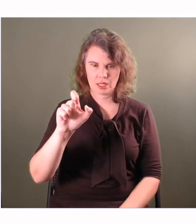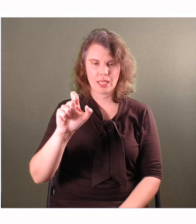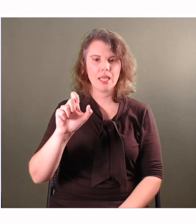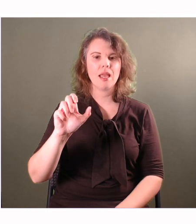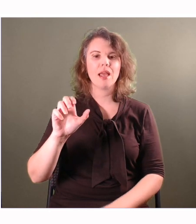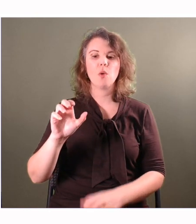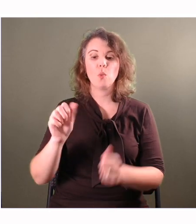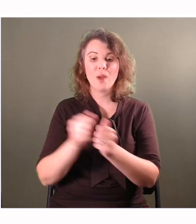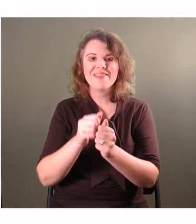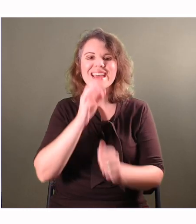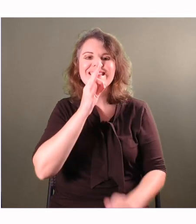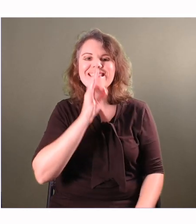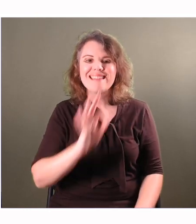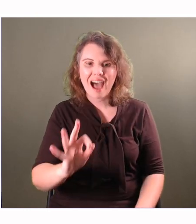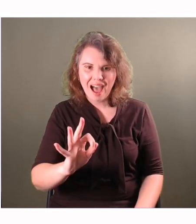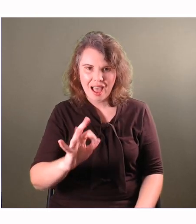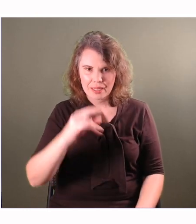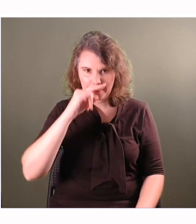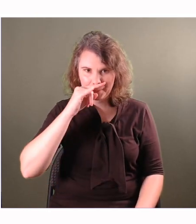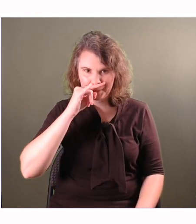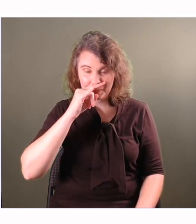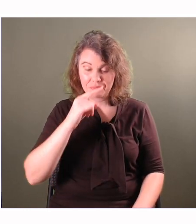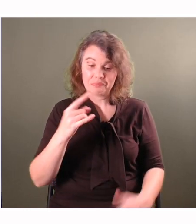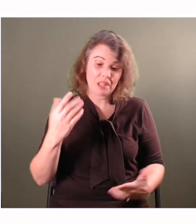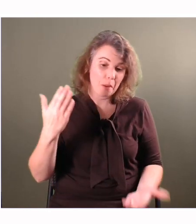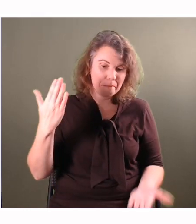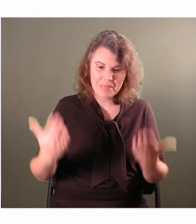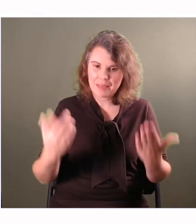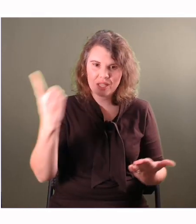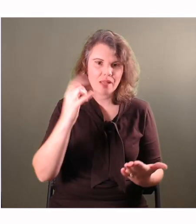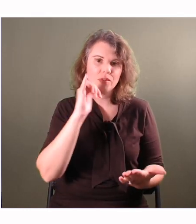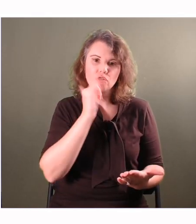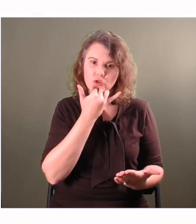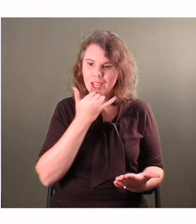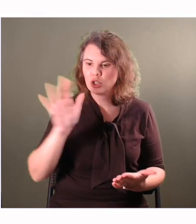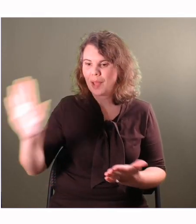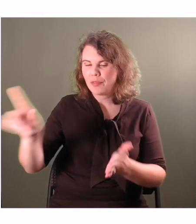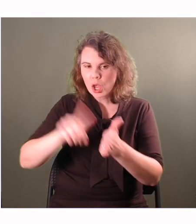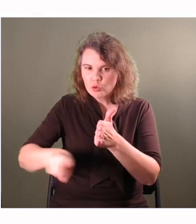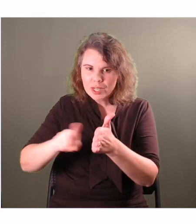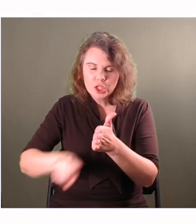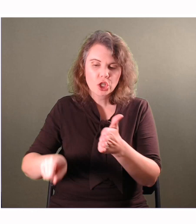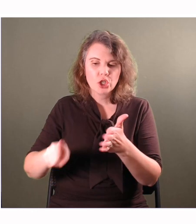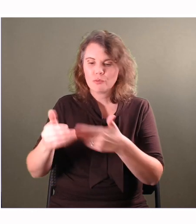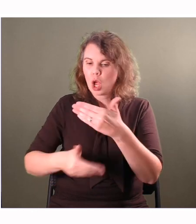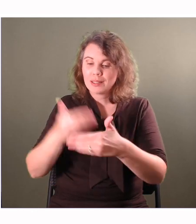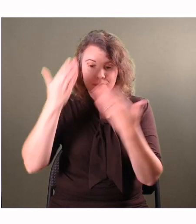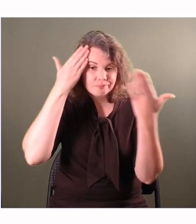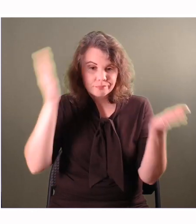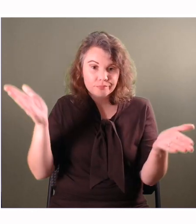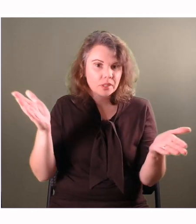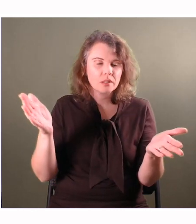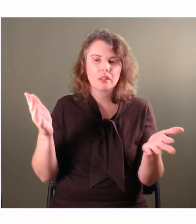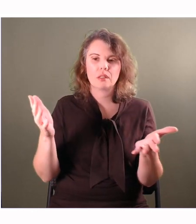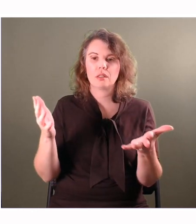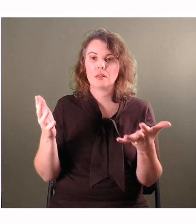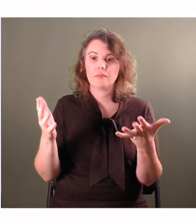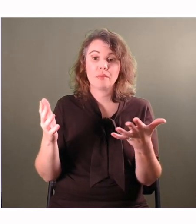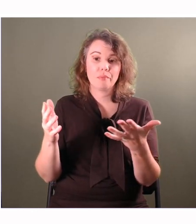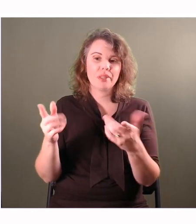and it's 9-year-old children. Now, maybe there's something strange about their procedures or anything. What happens